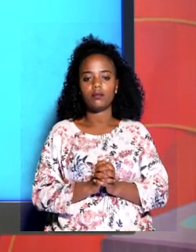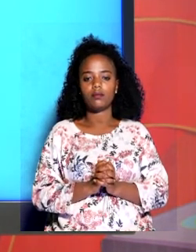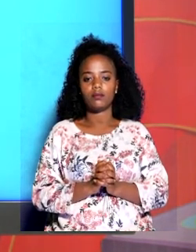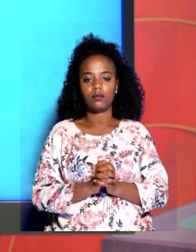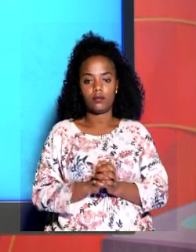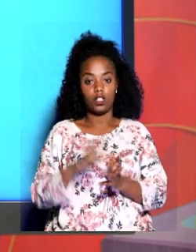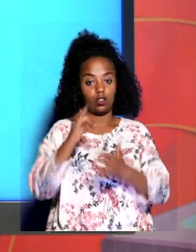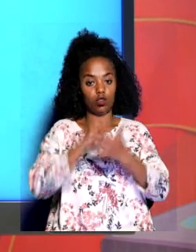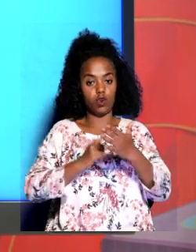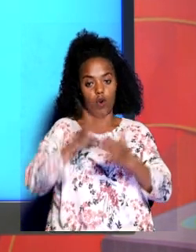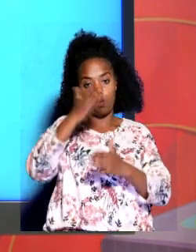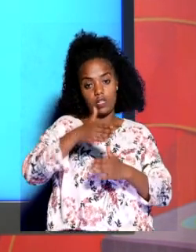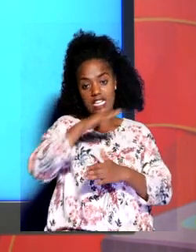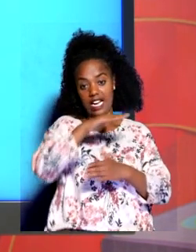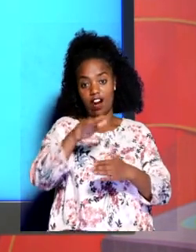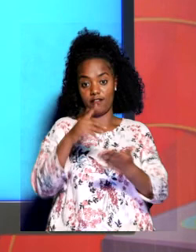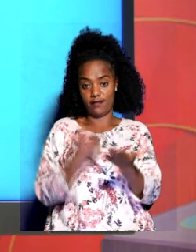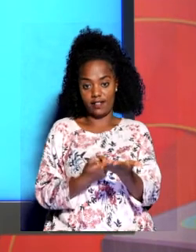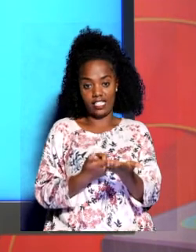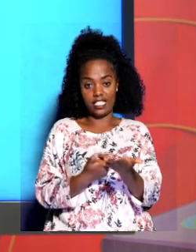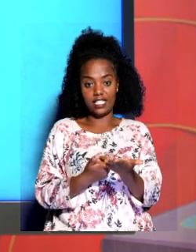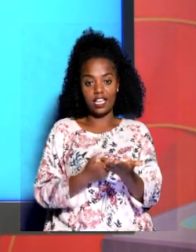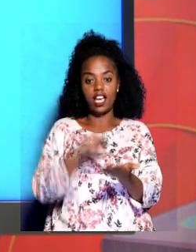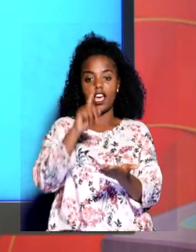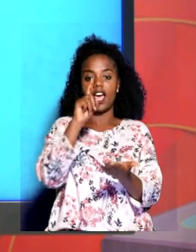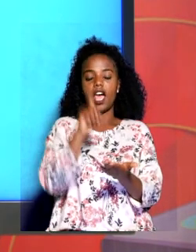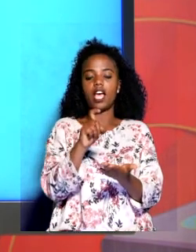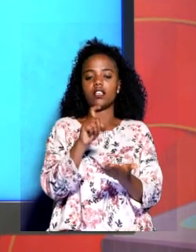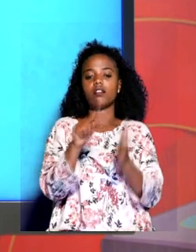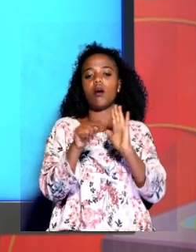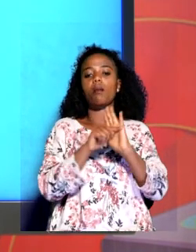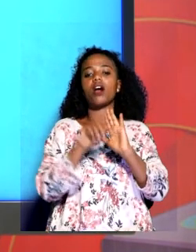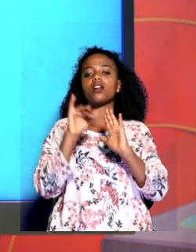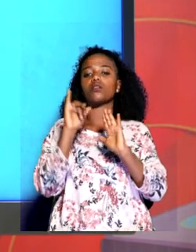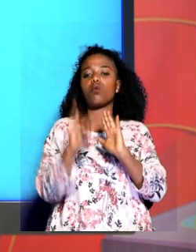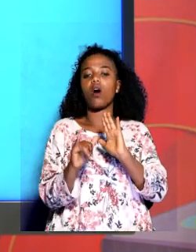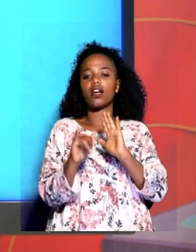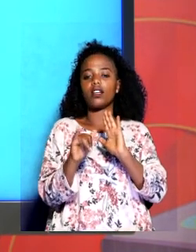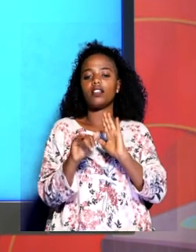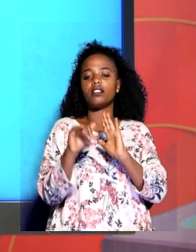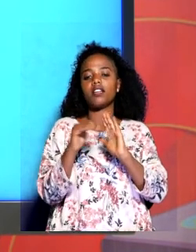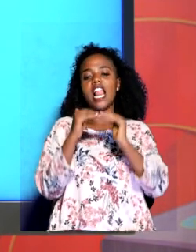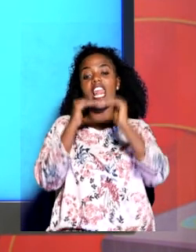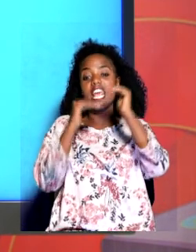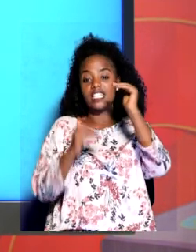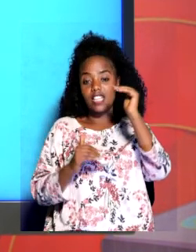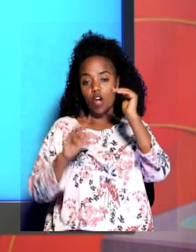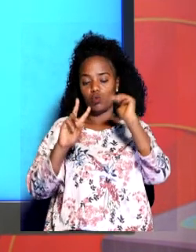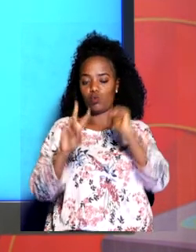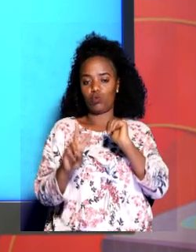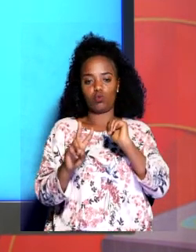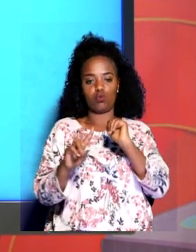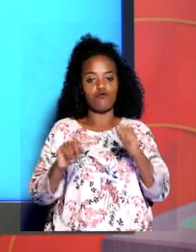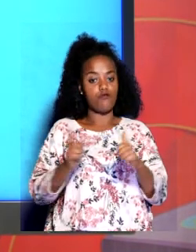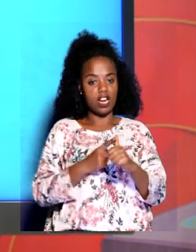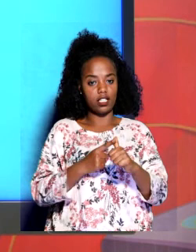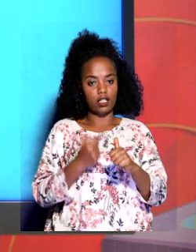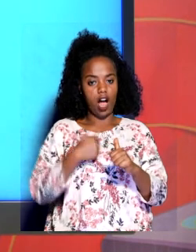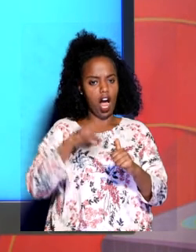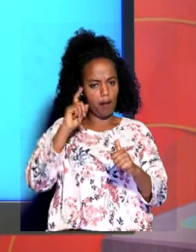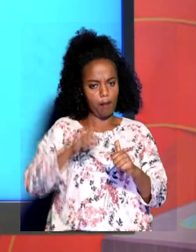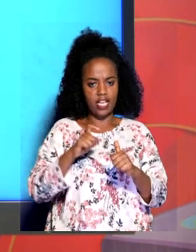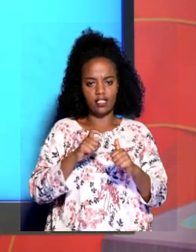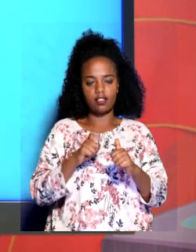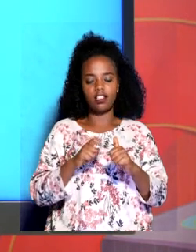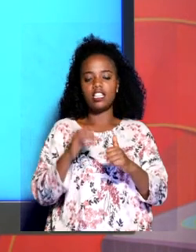To draw the graph of this, x minus y less than 2, first I need to draw